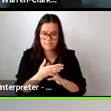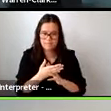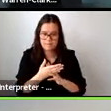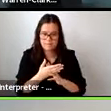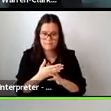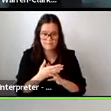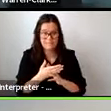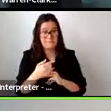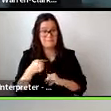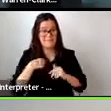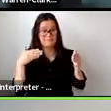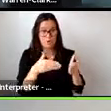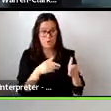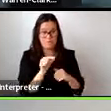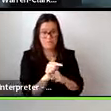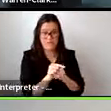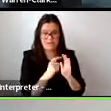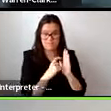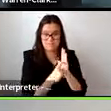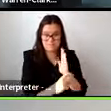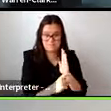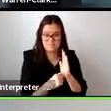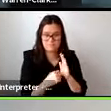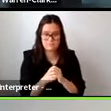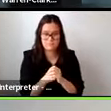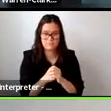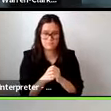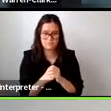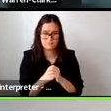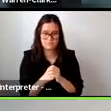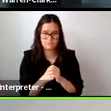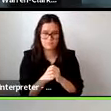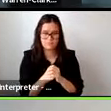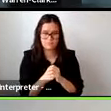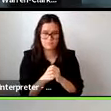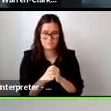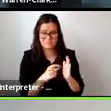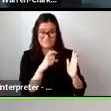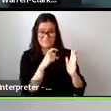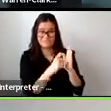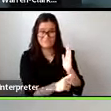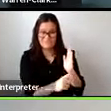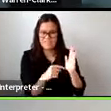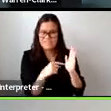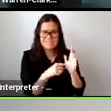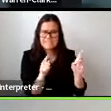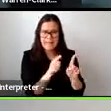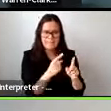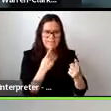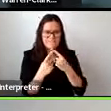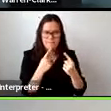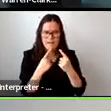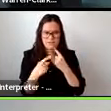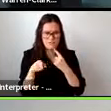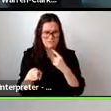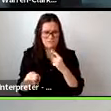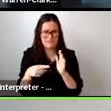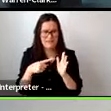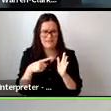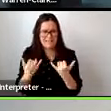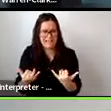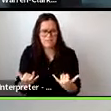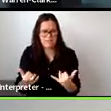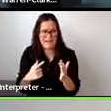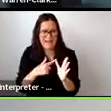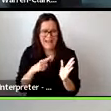particular interest. It has the same purpose as the intended Act, but it states that measures